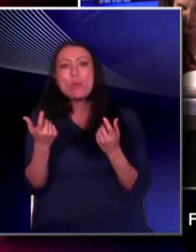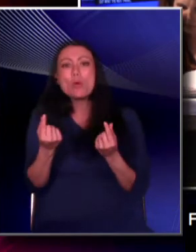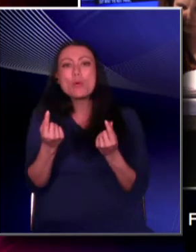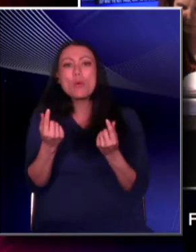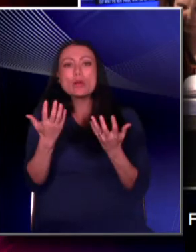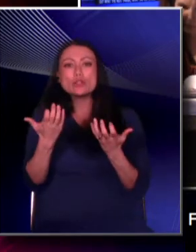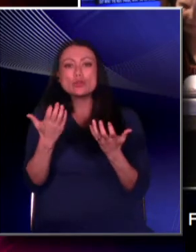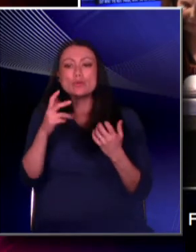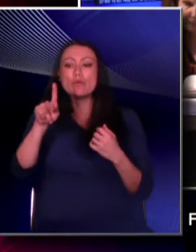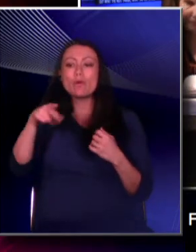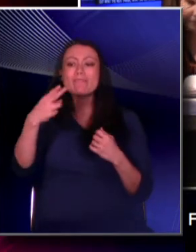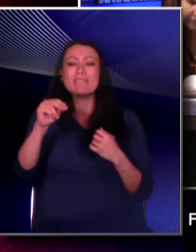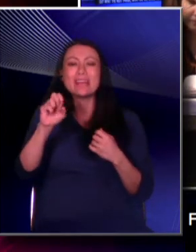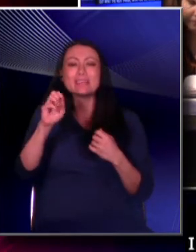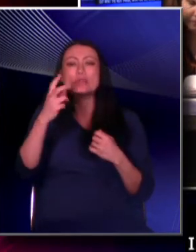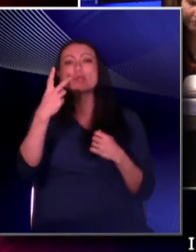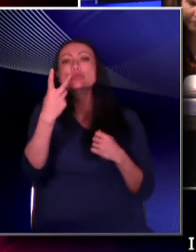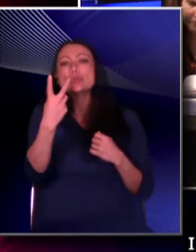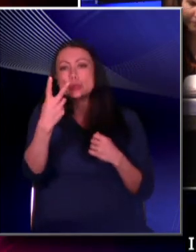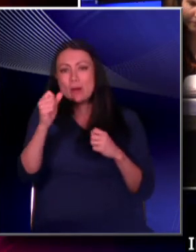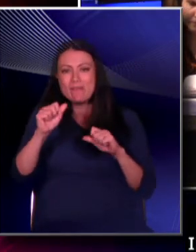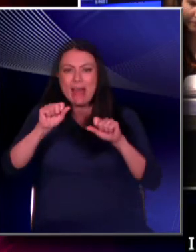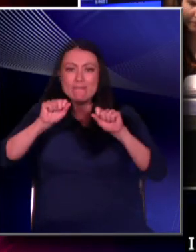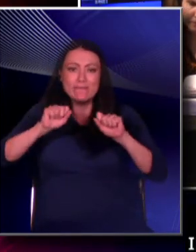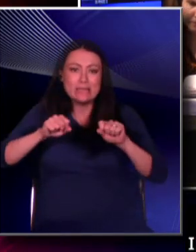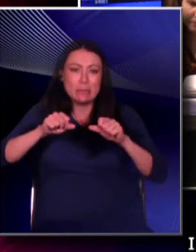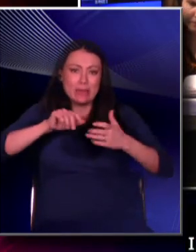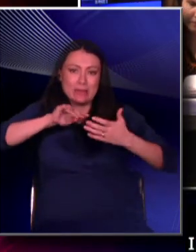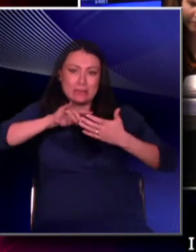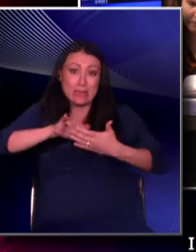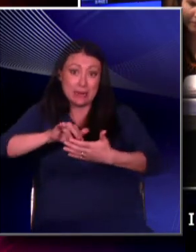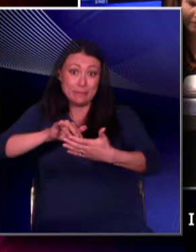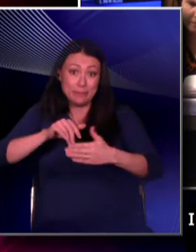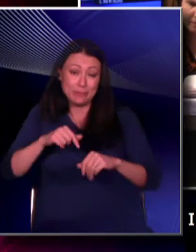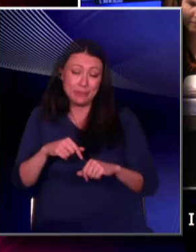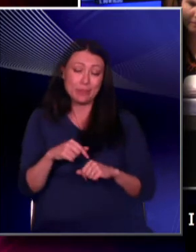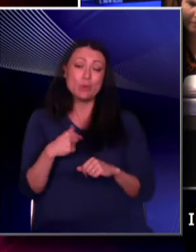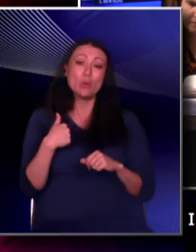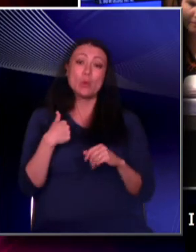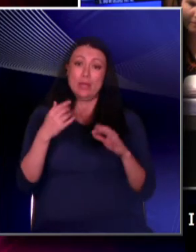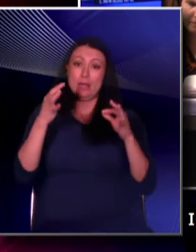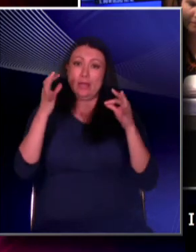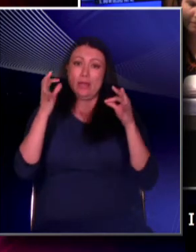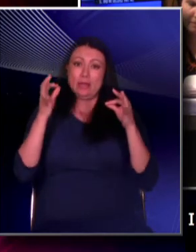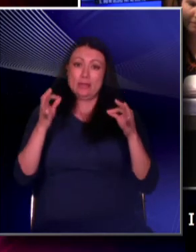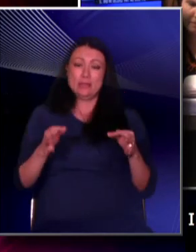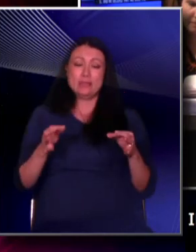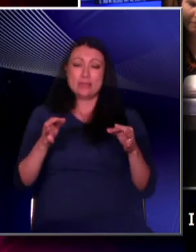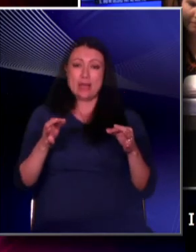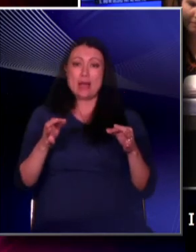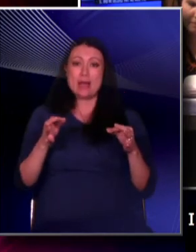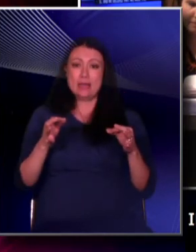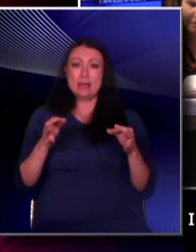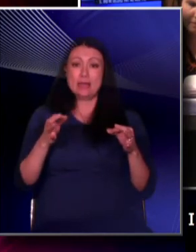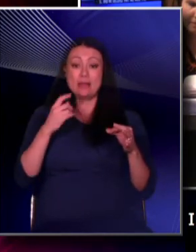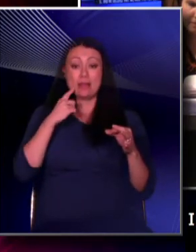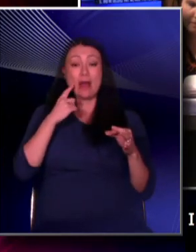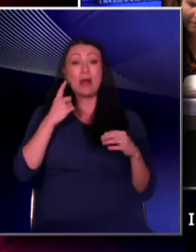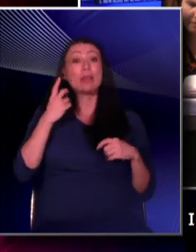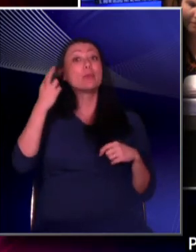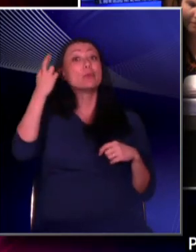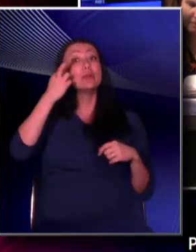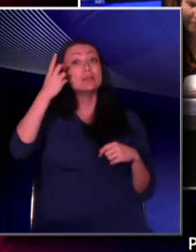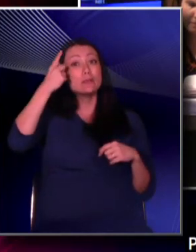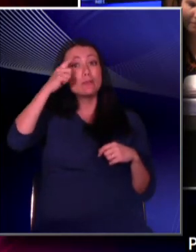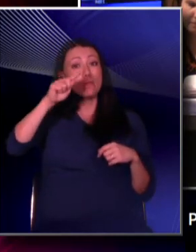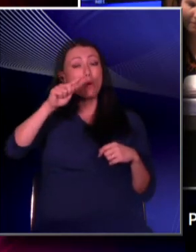in phase 2. And we decided that we have the purpose of phase 2 would be